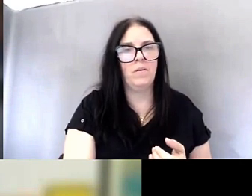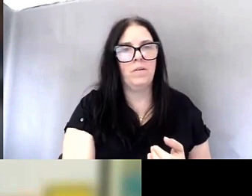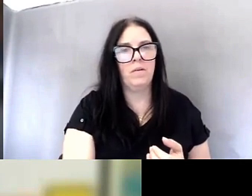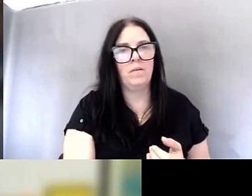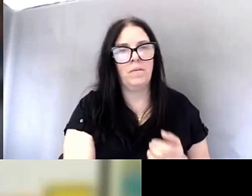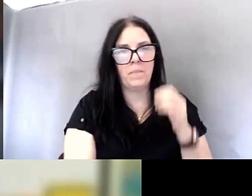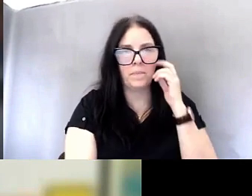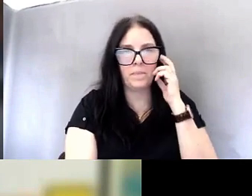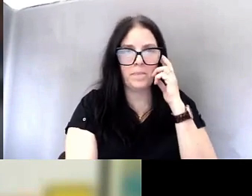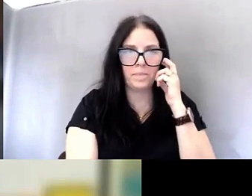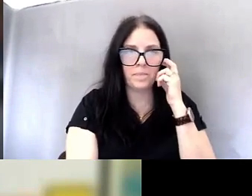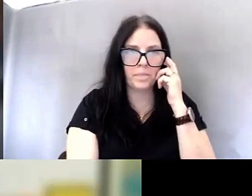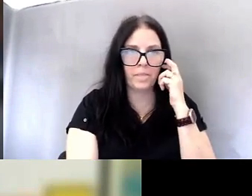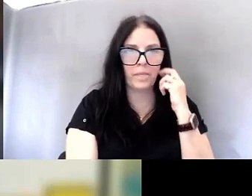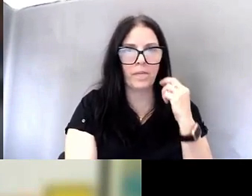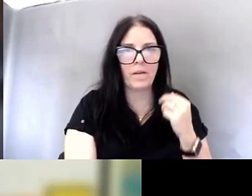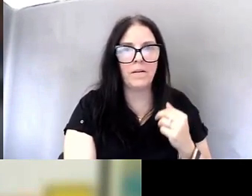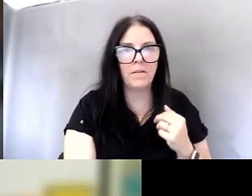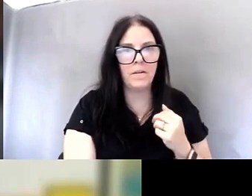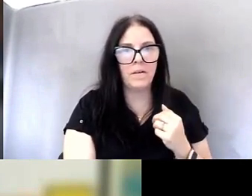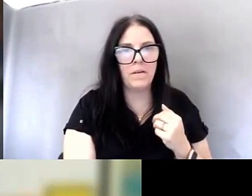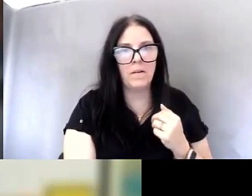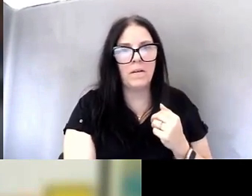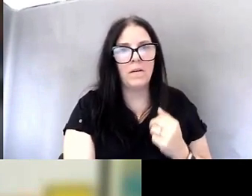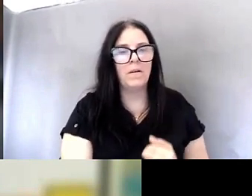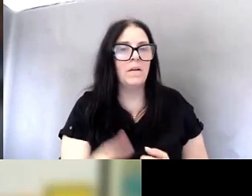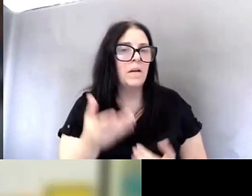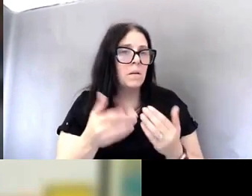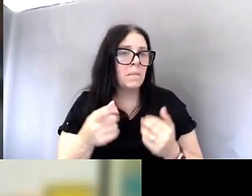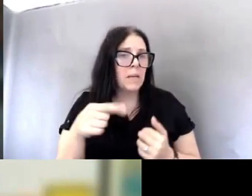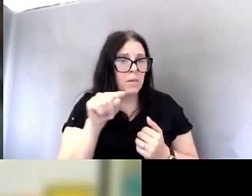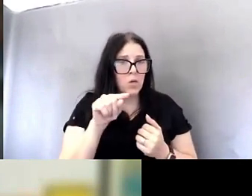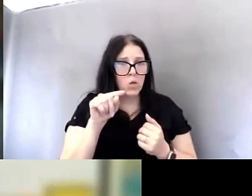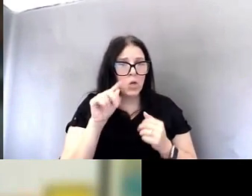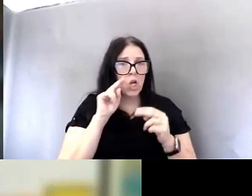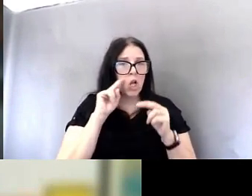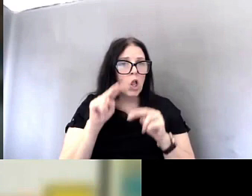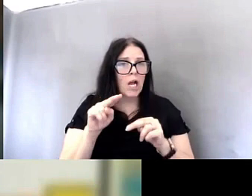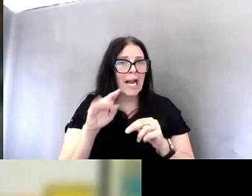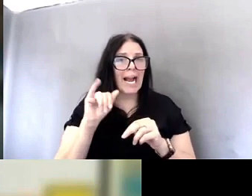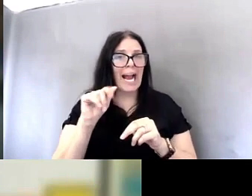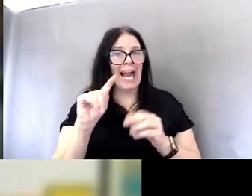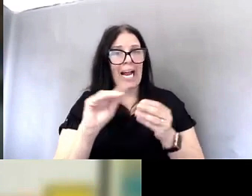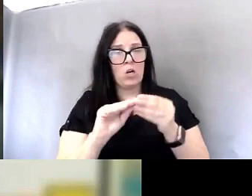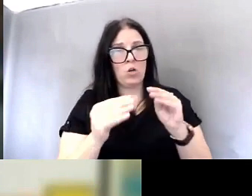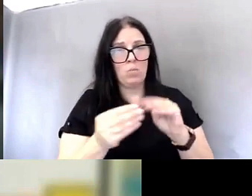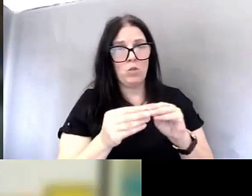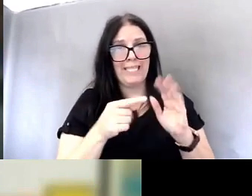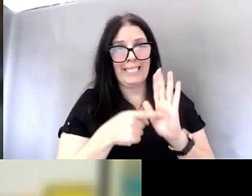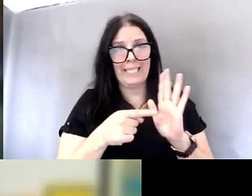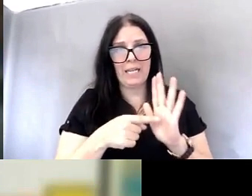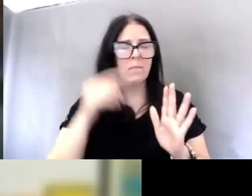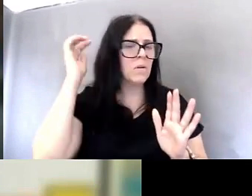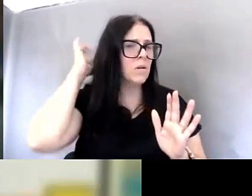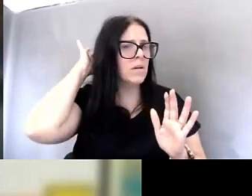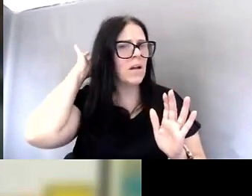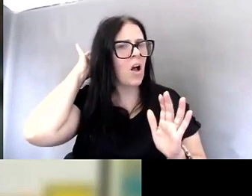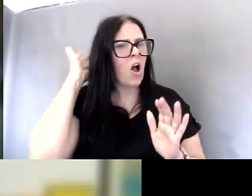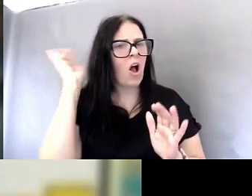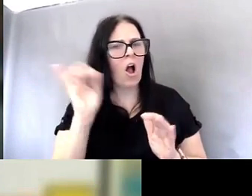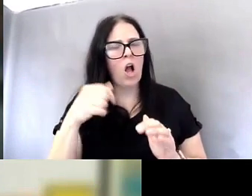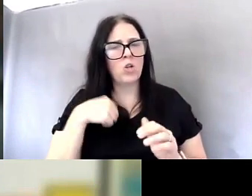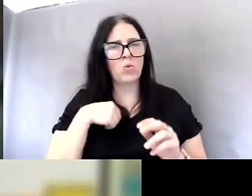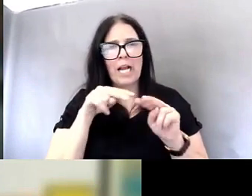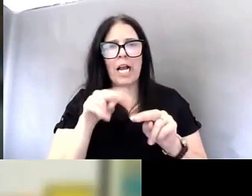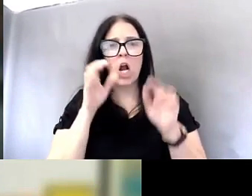you. Okay, maybe we'll go take a look at the numeracy example. We also heard people ask for resources